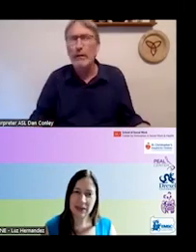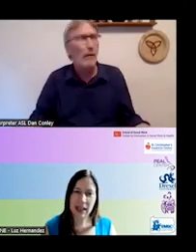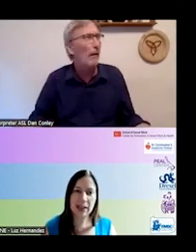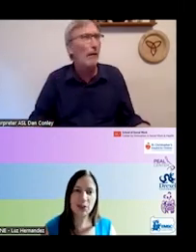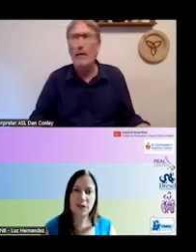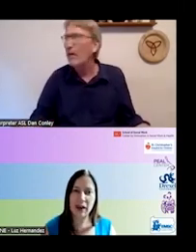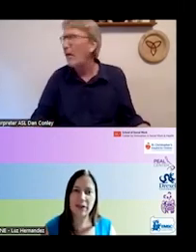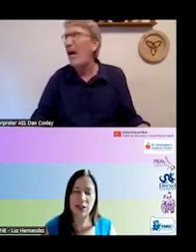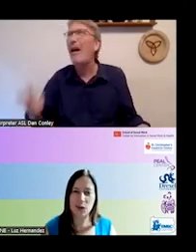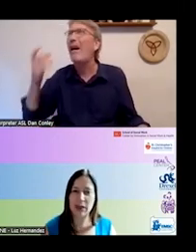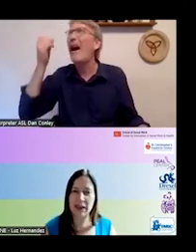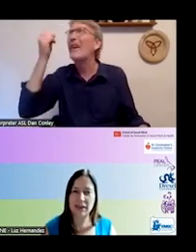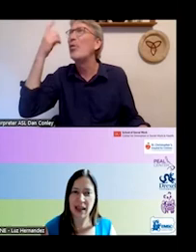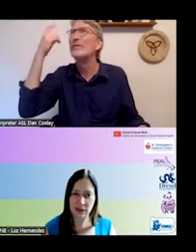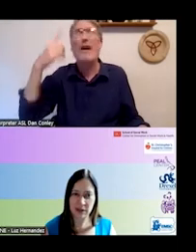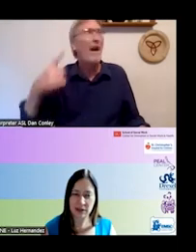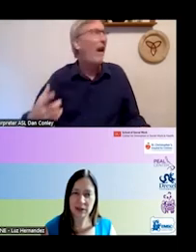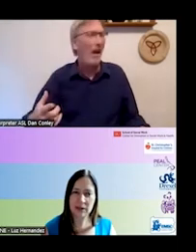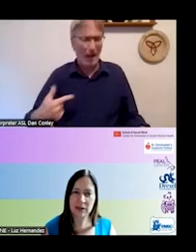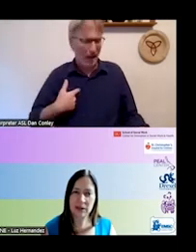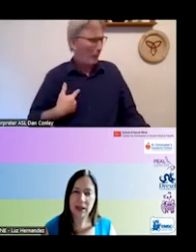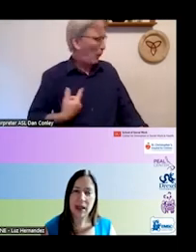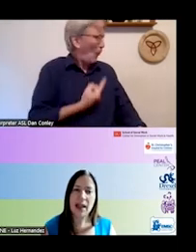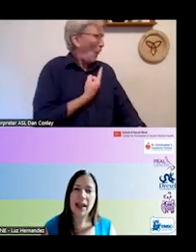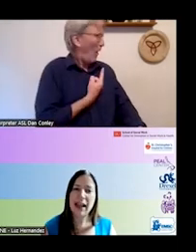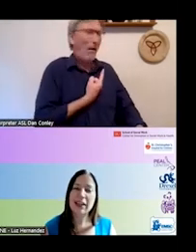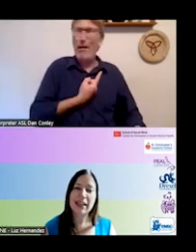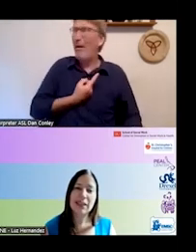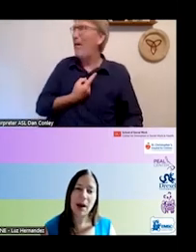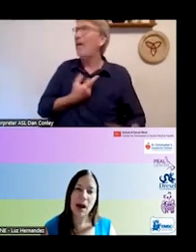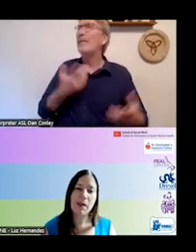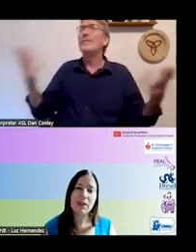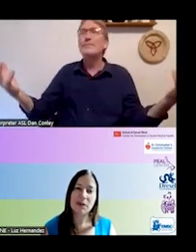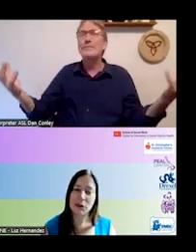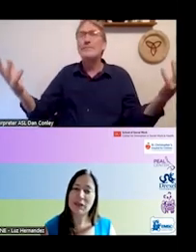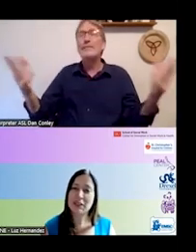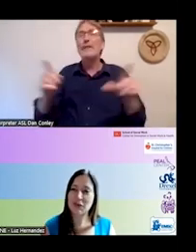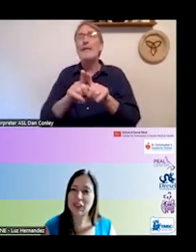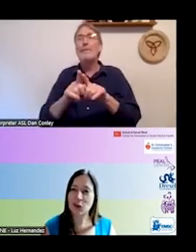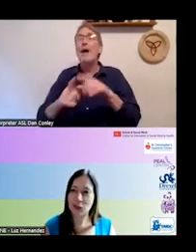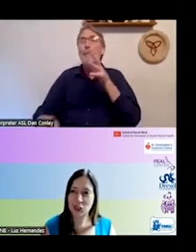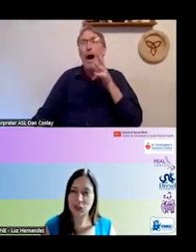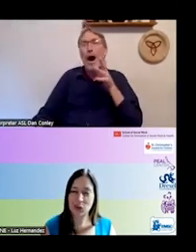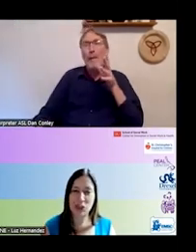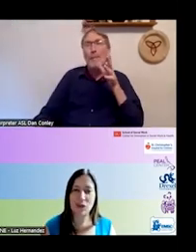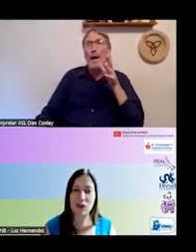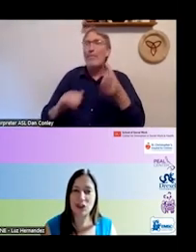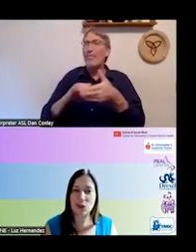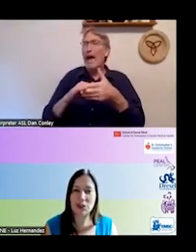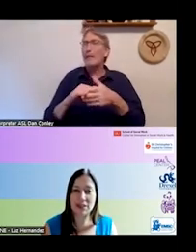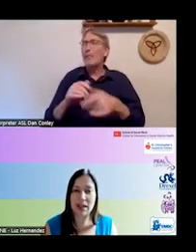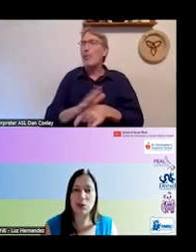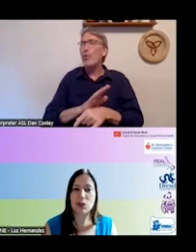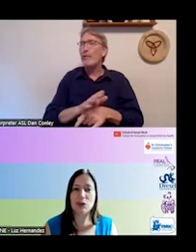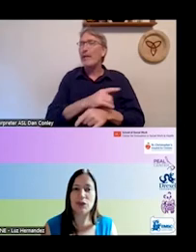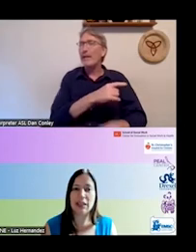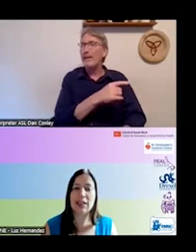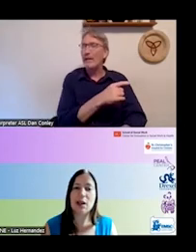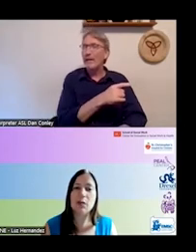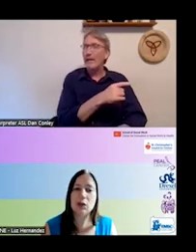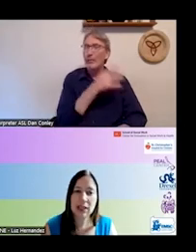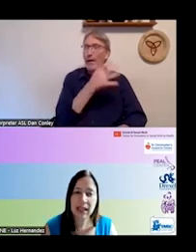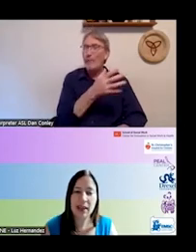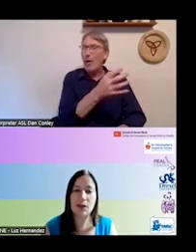me and or felt that you were left out. Kind of like the mom in the previous video understood, which she felt she wasn't able to